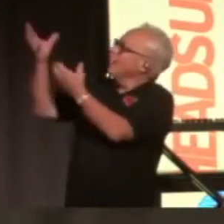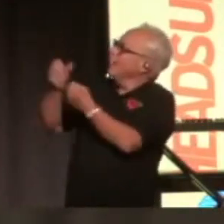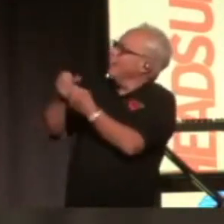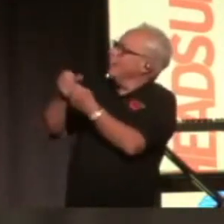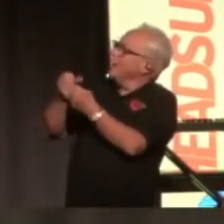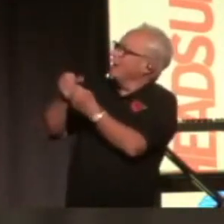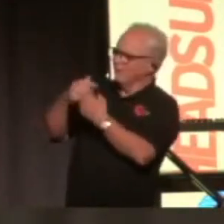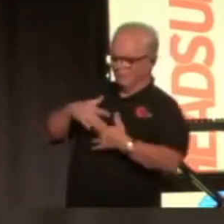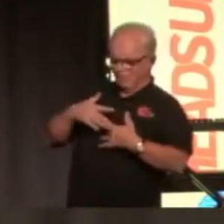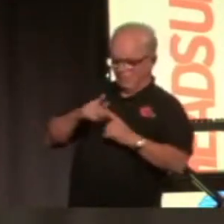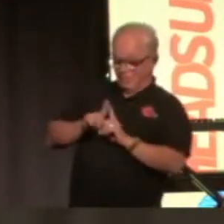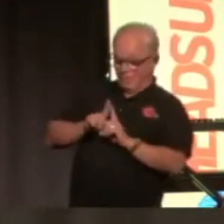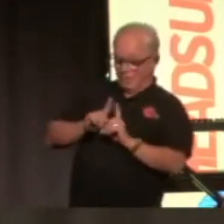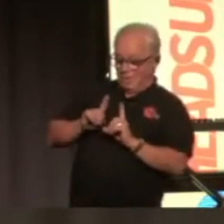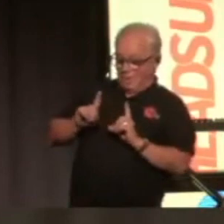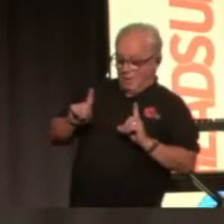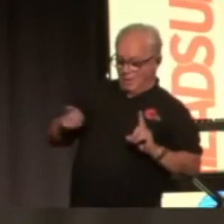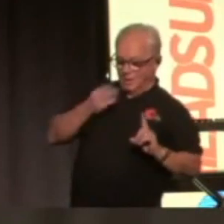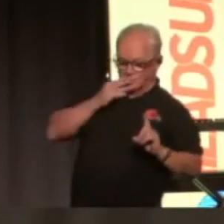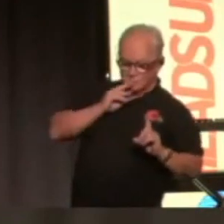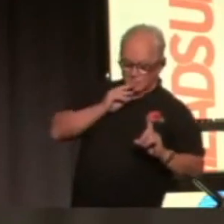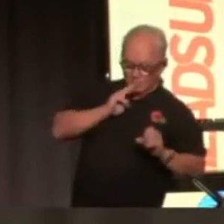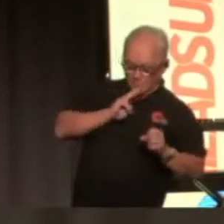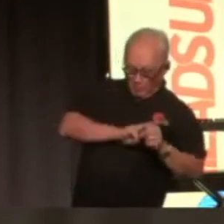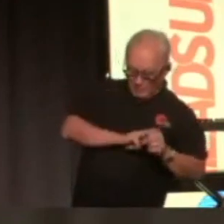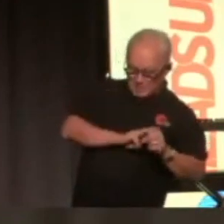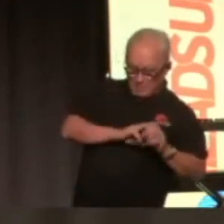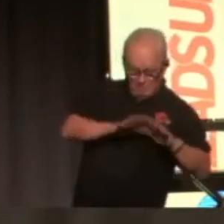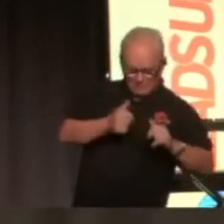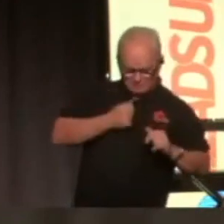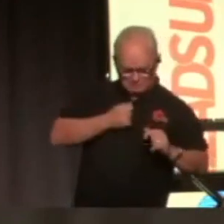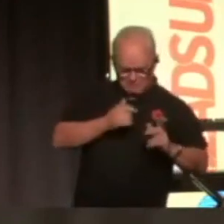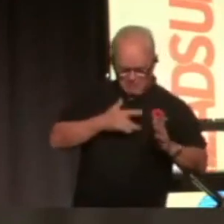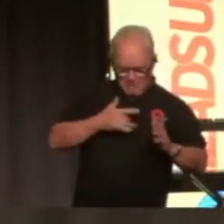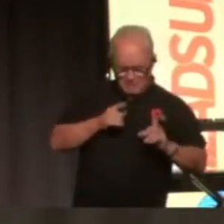and his blessing for our life.